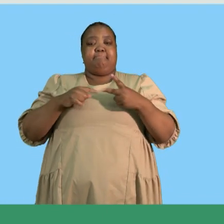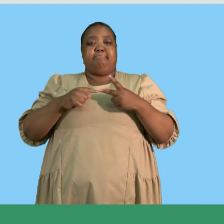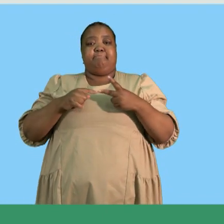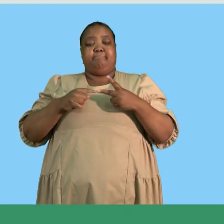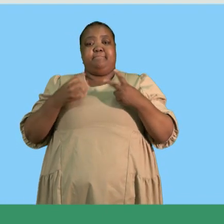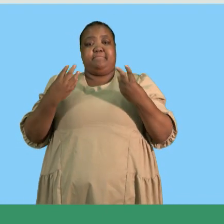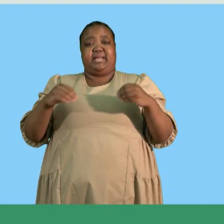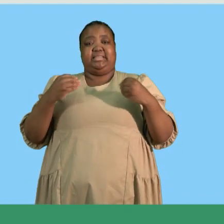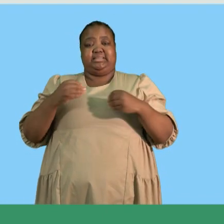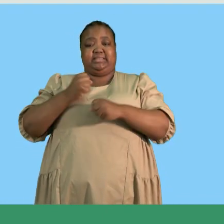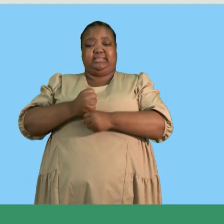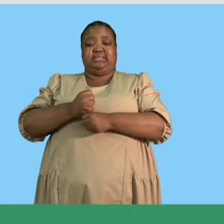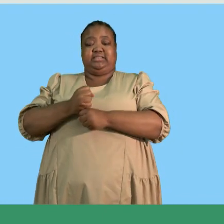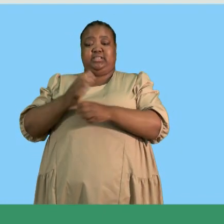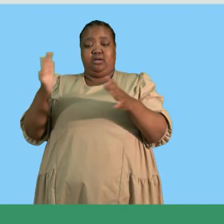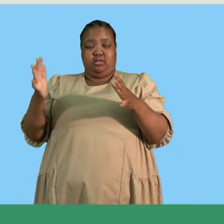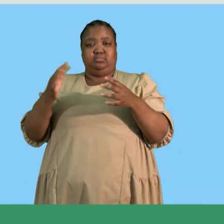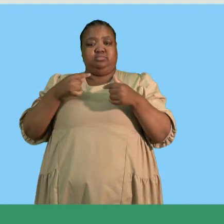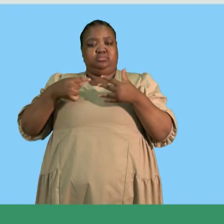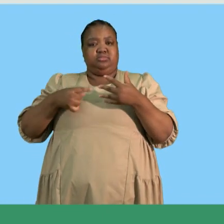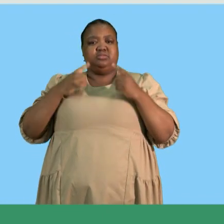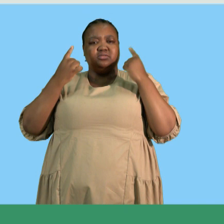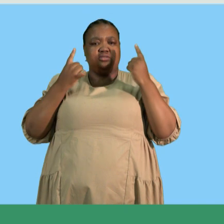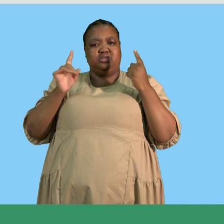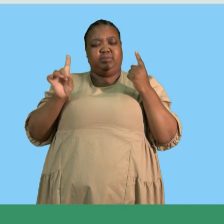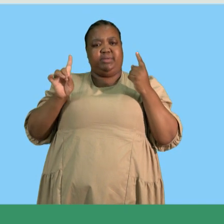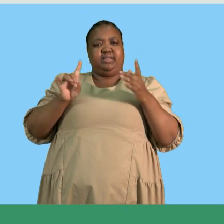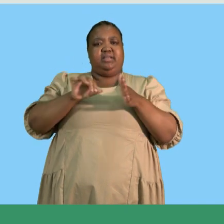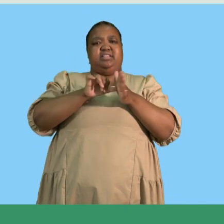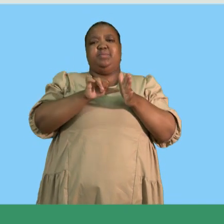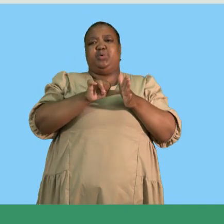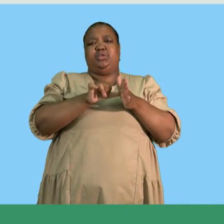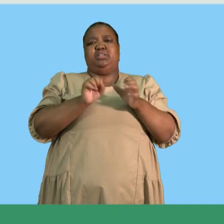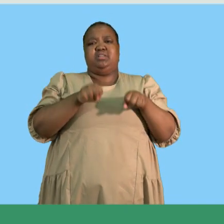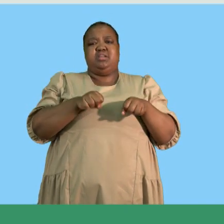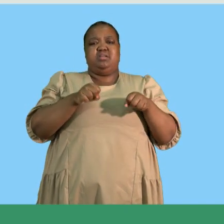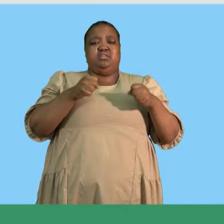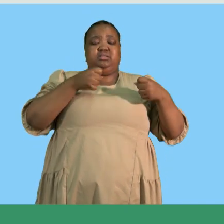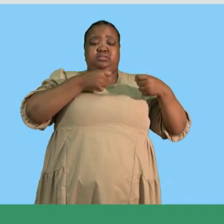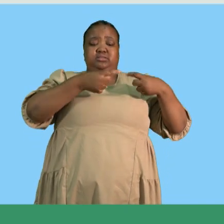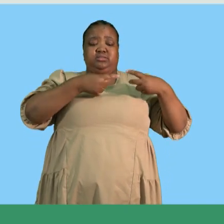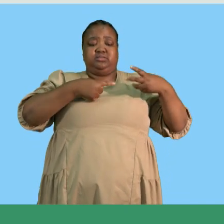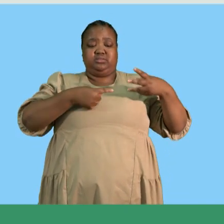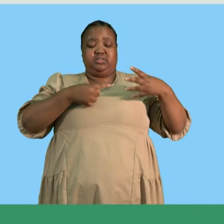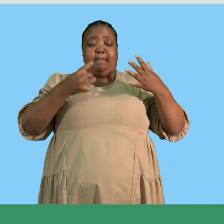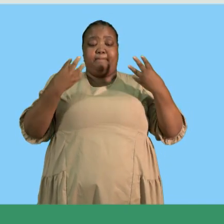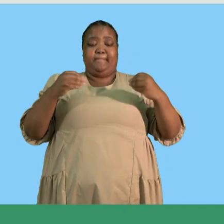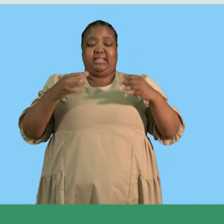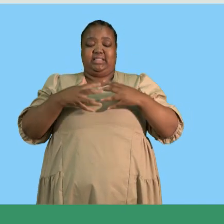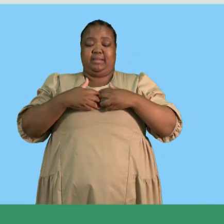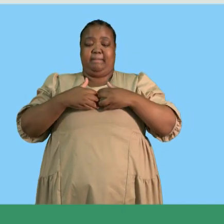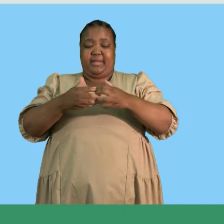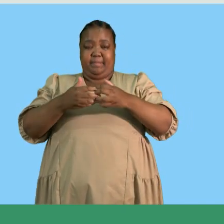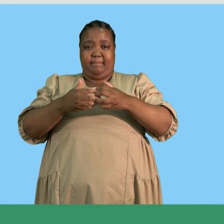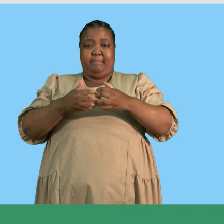business. Now, it is very important to remember that when we talk about factors to consider when initiating